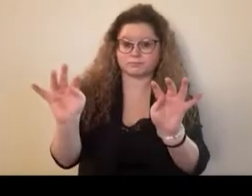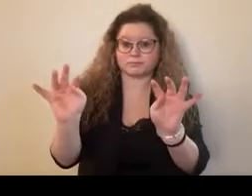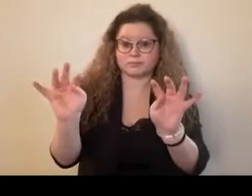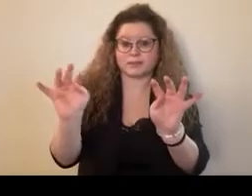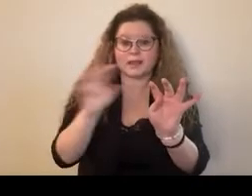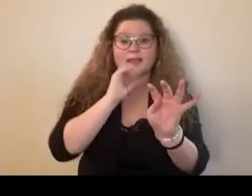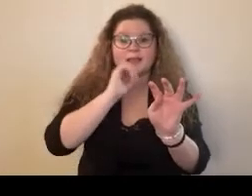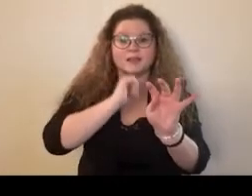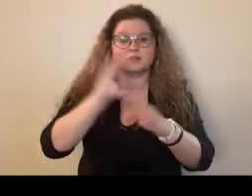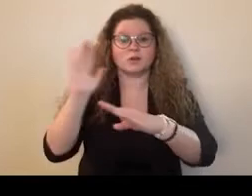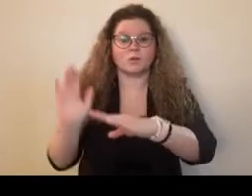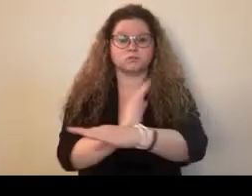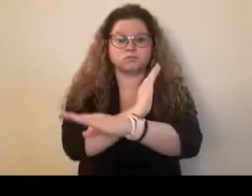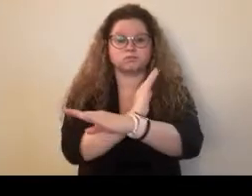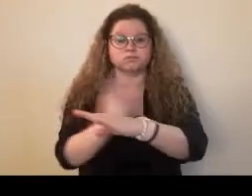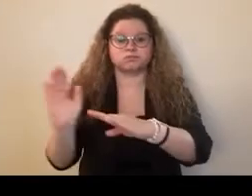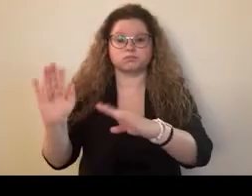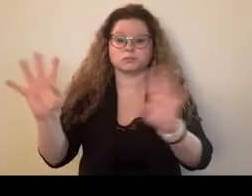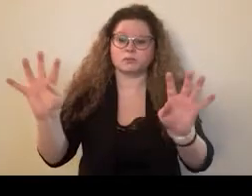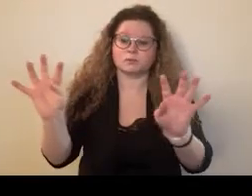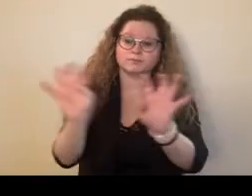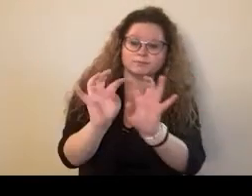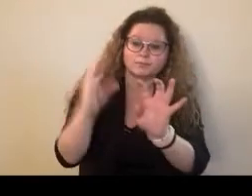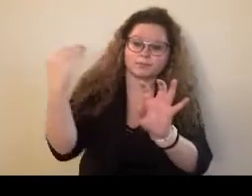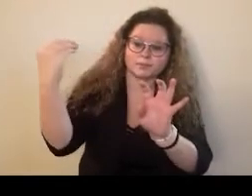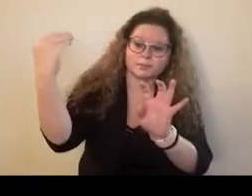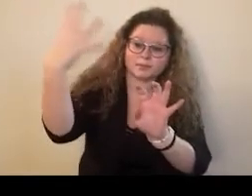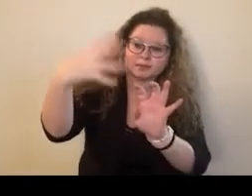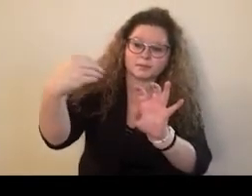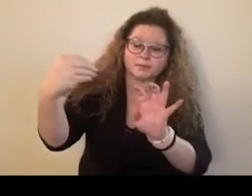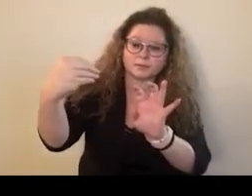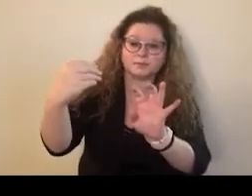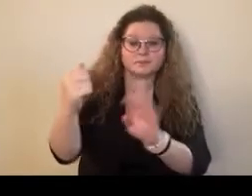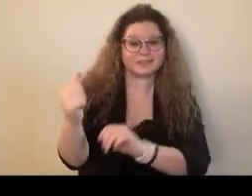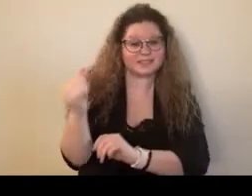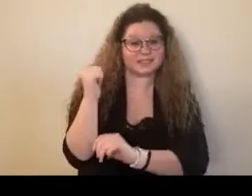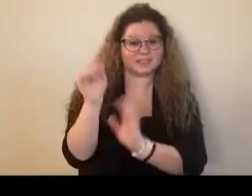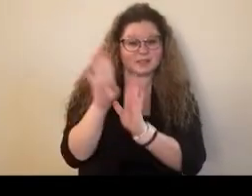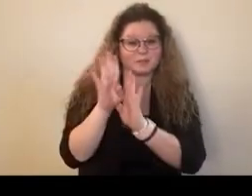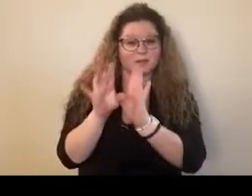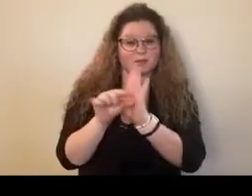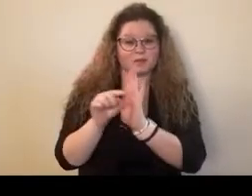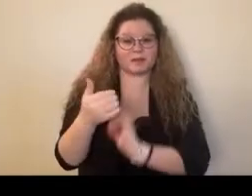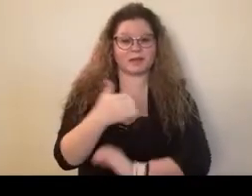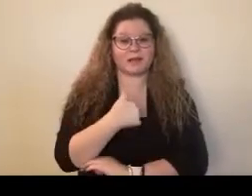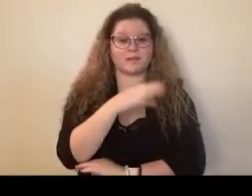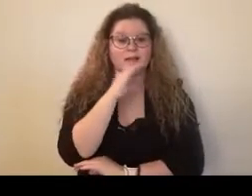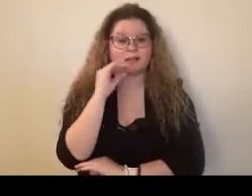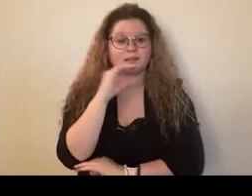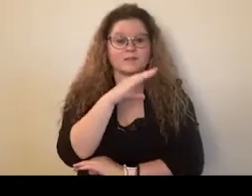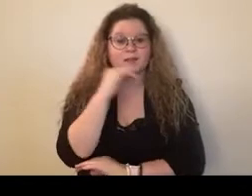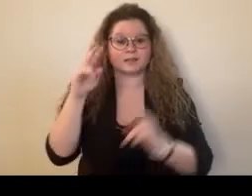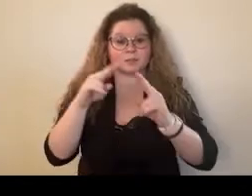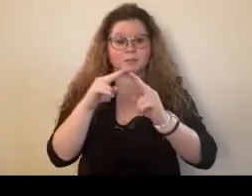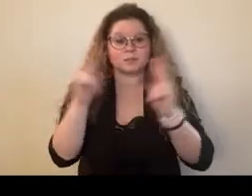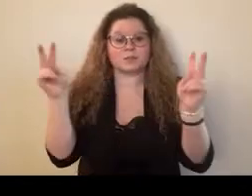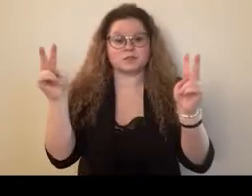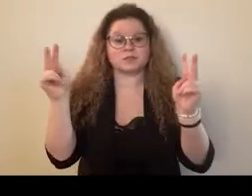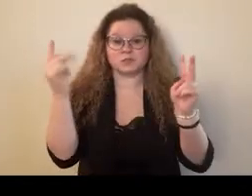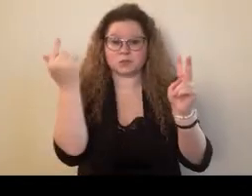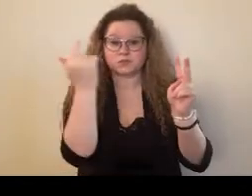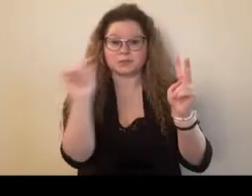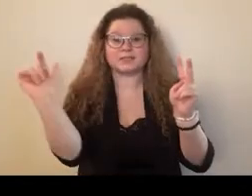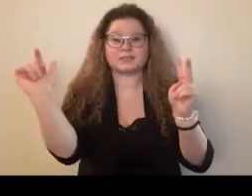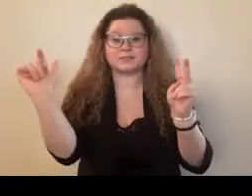group photograph. The image shows the Halifax Bridge in the background, bright green against a beautiful